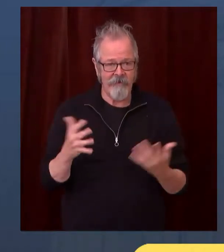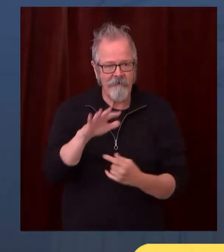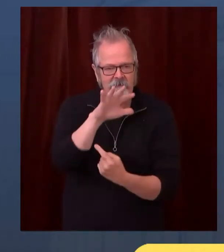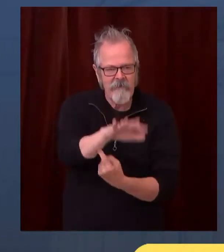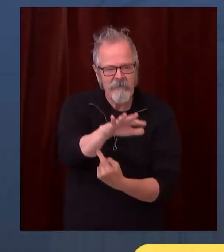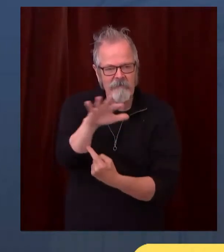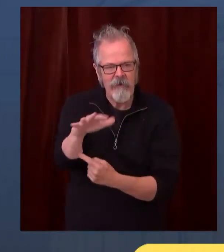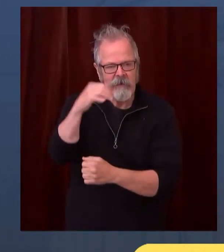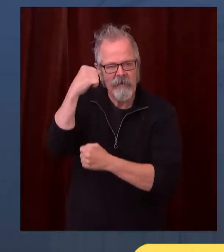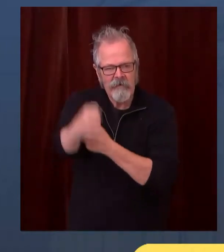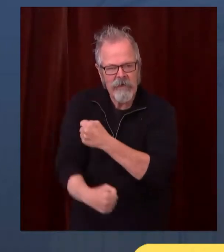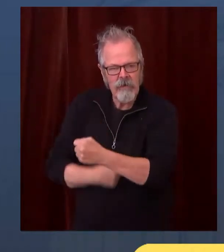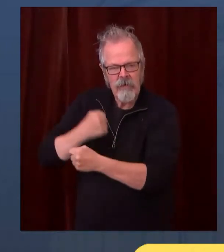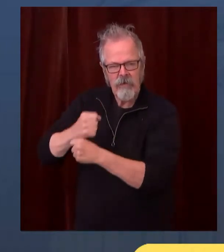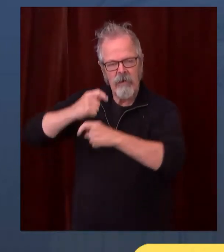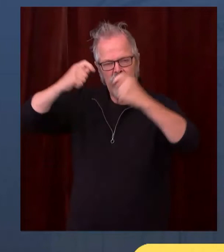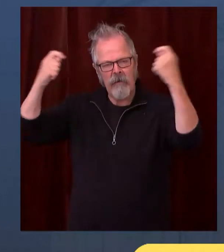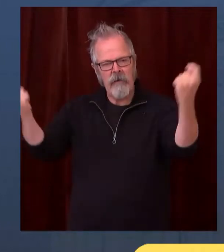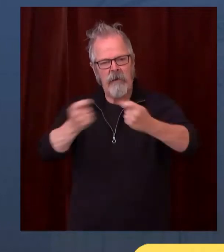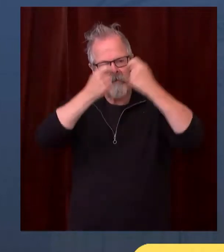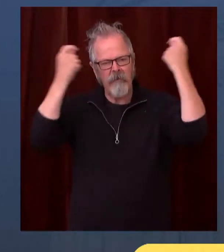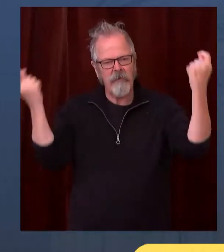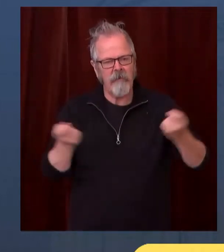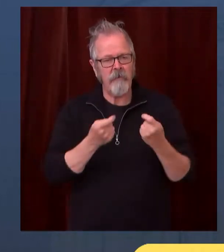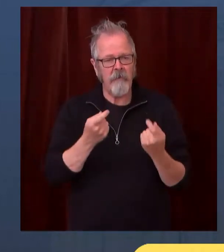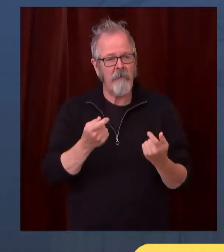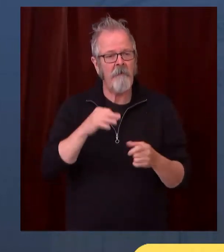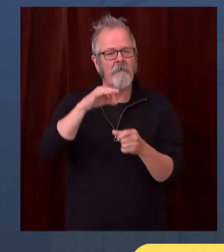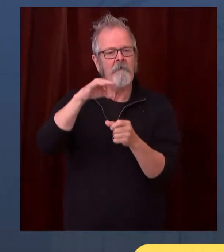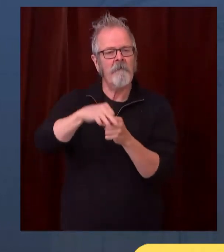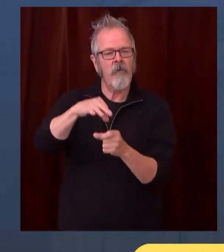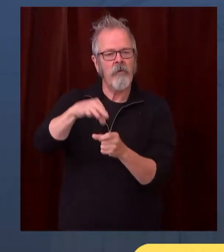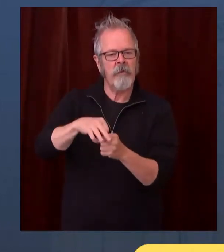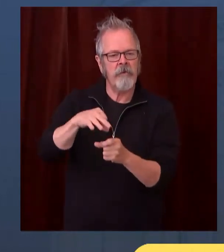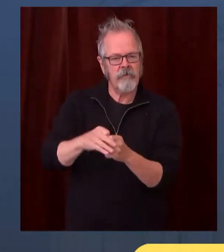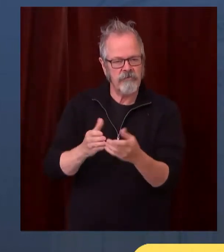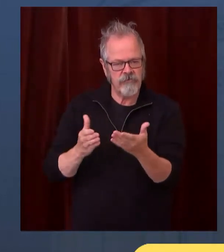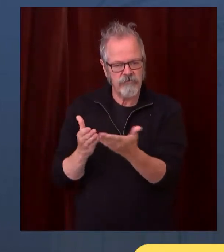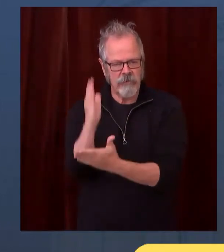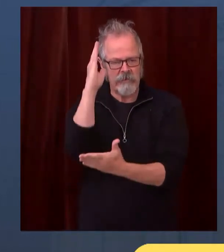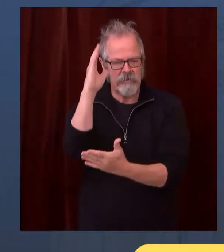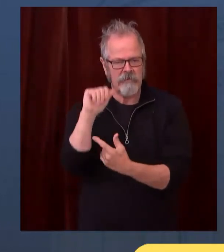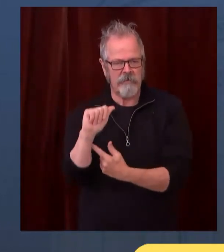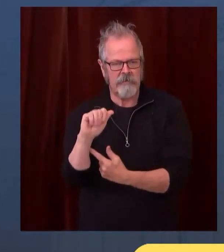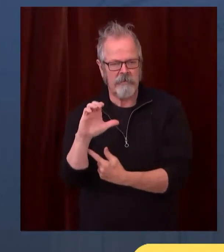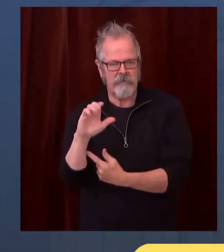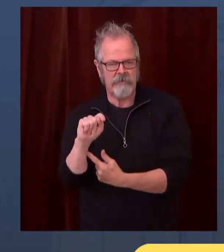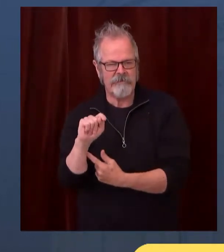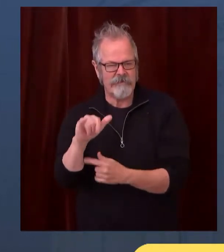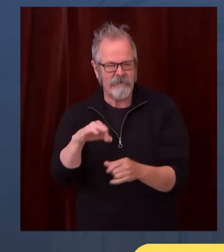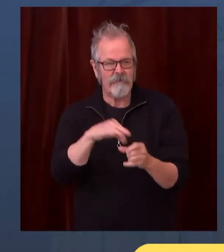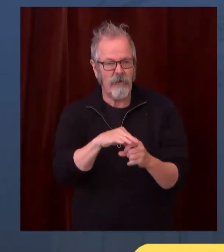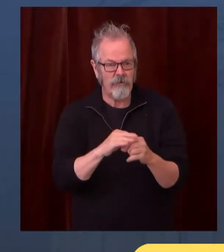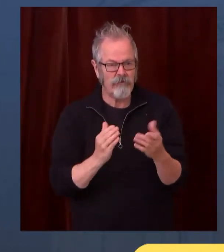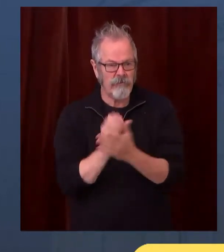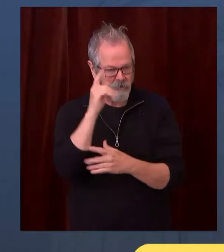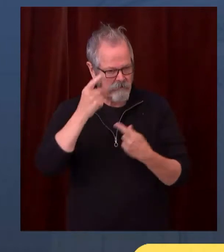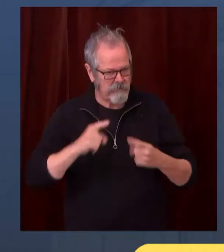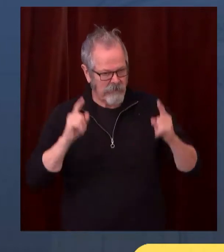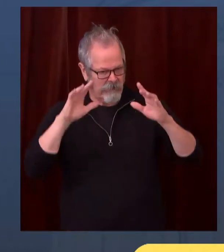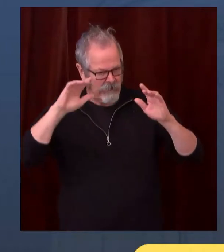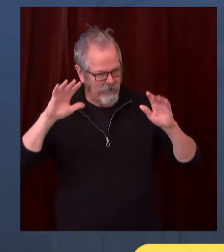to perfect our union. And we know that that's true because securing rights to vote